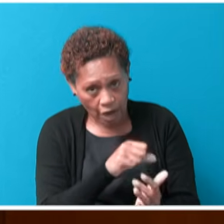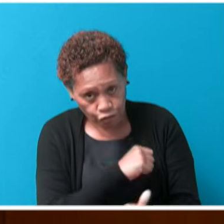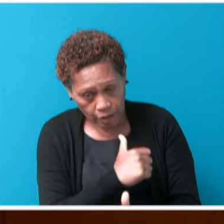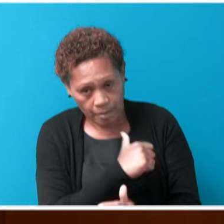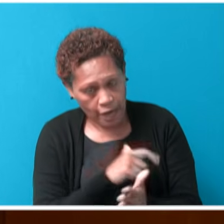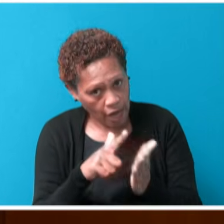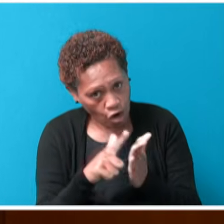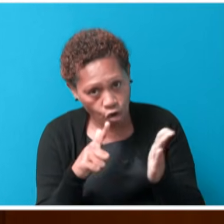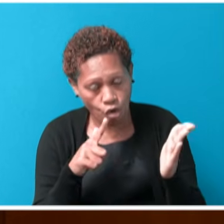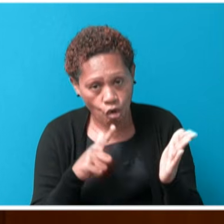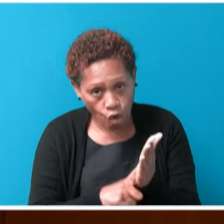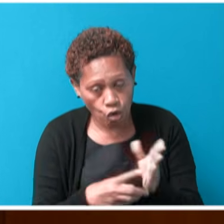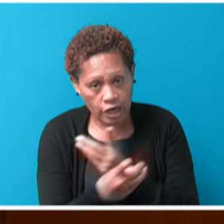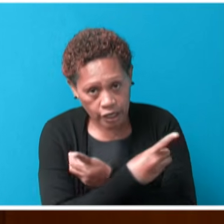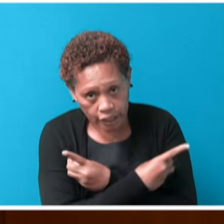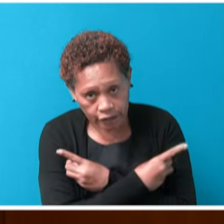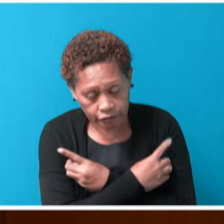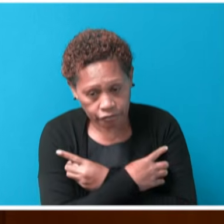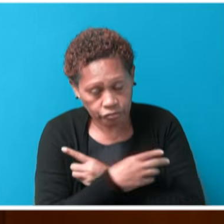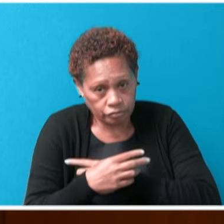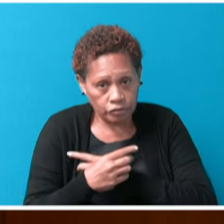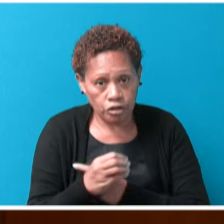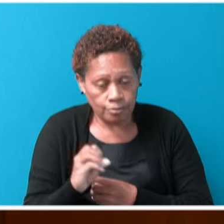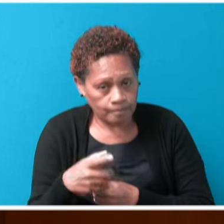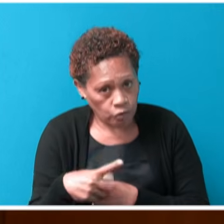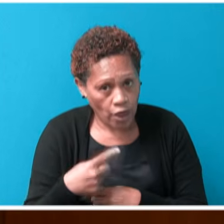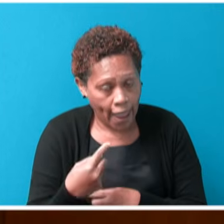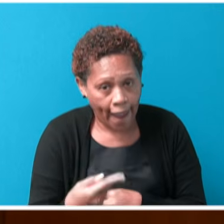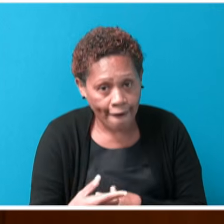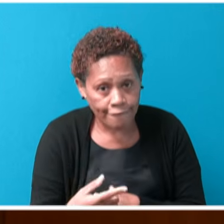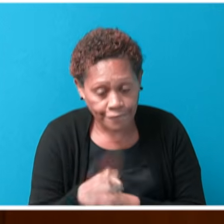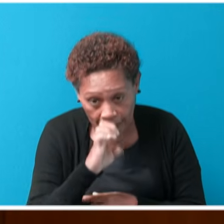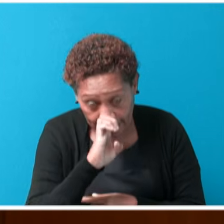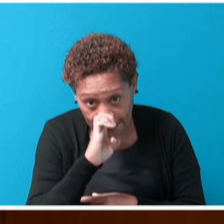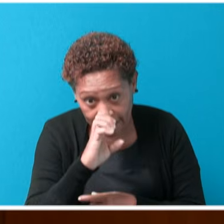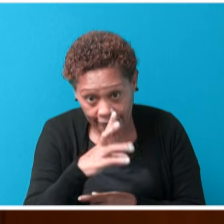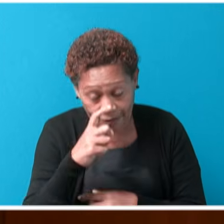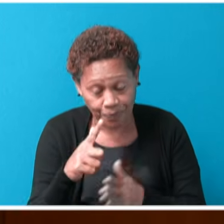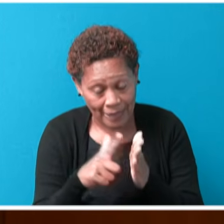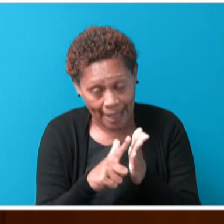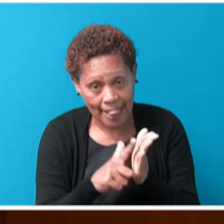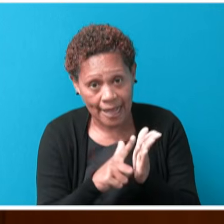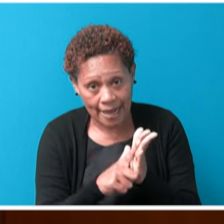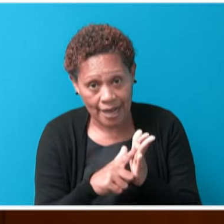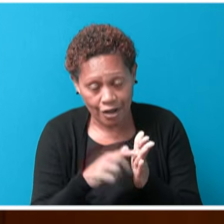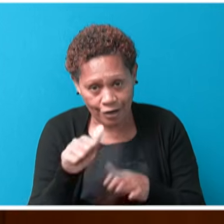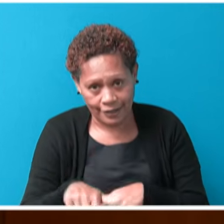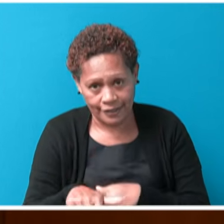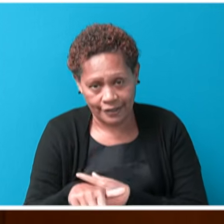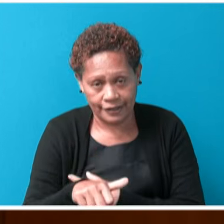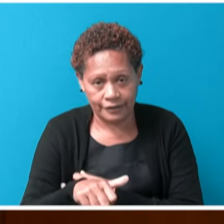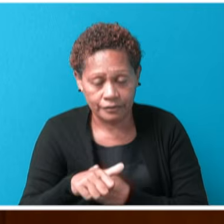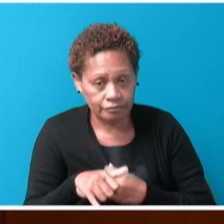dignity, policies that are morally, ethically, and legally right. It